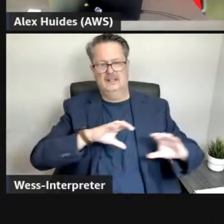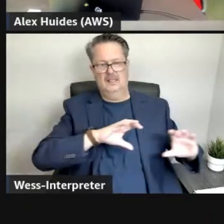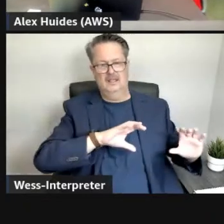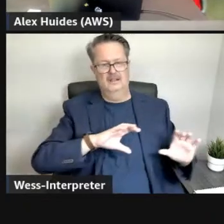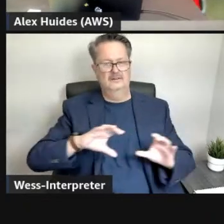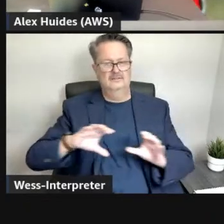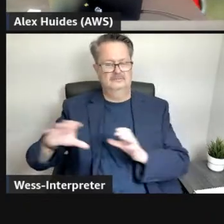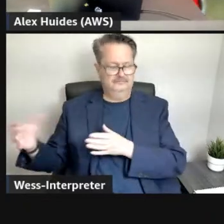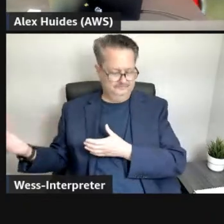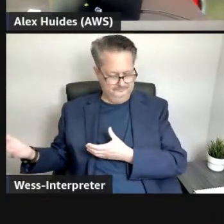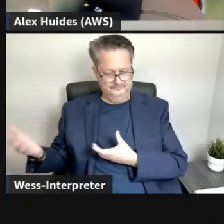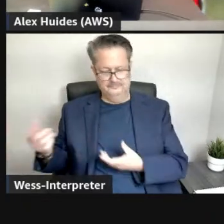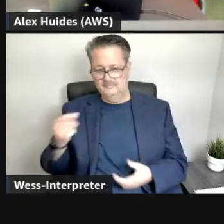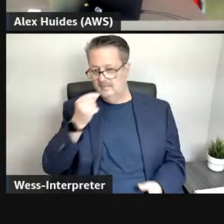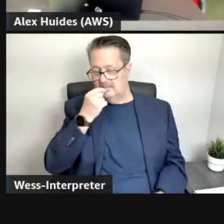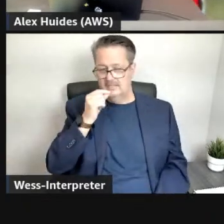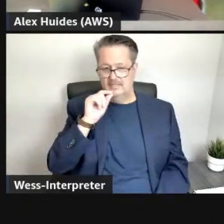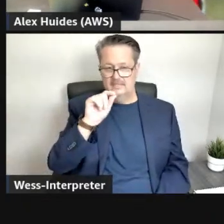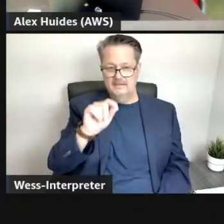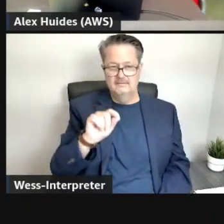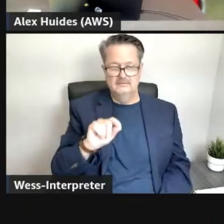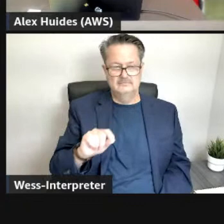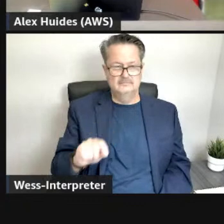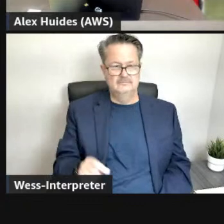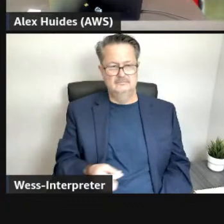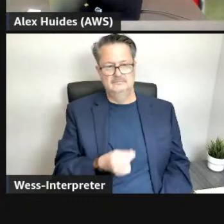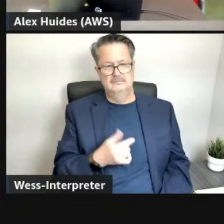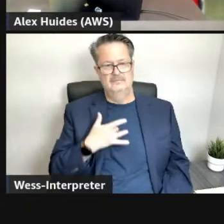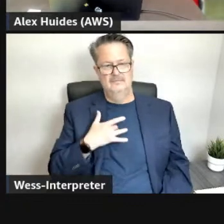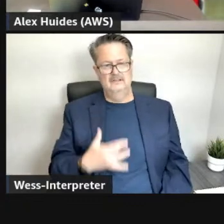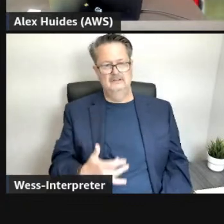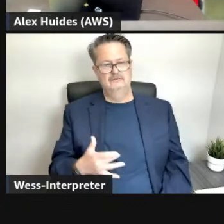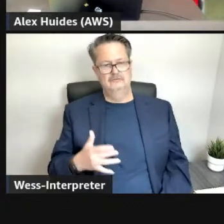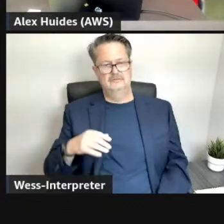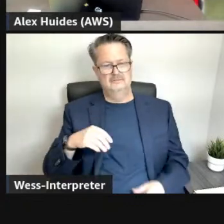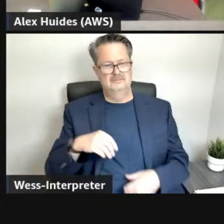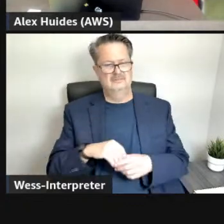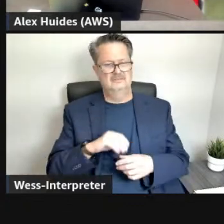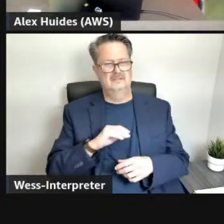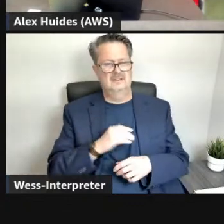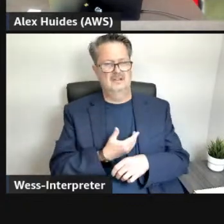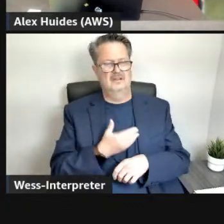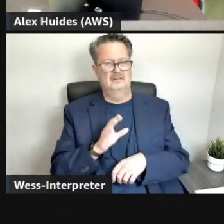That being said, there was a trend in the industry, right? Service meshes.